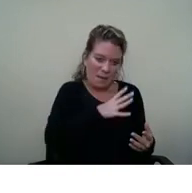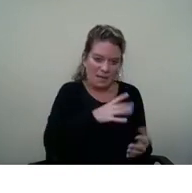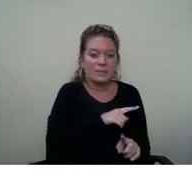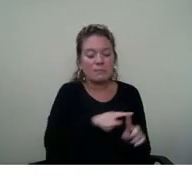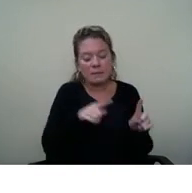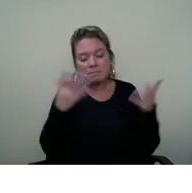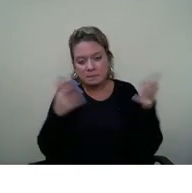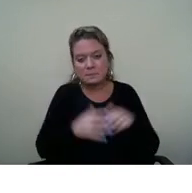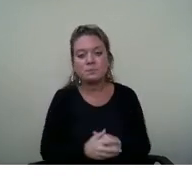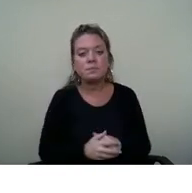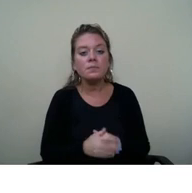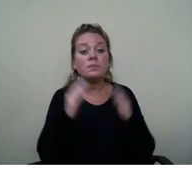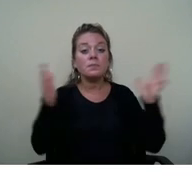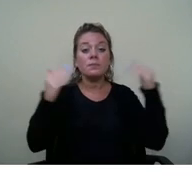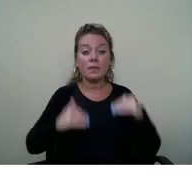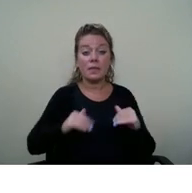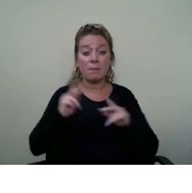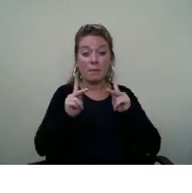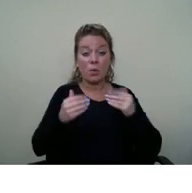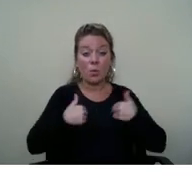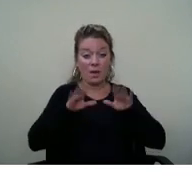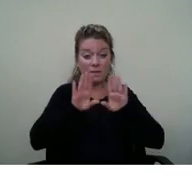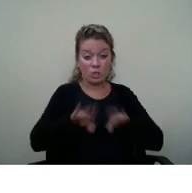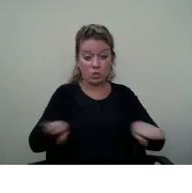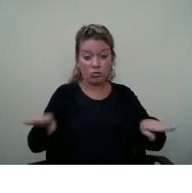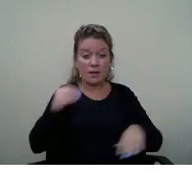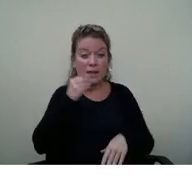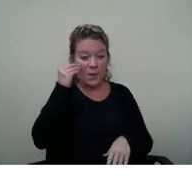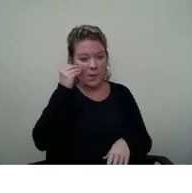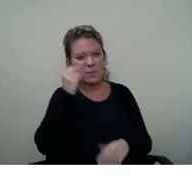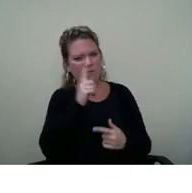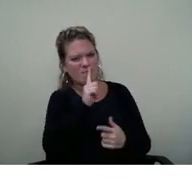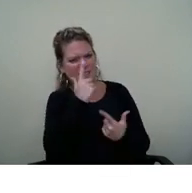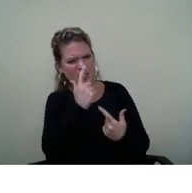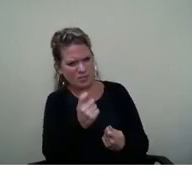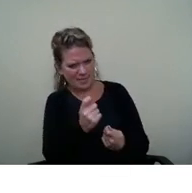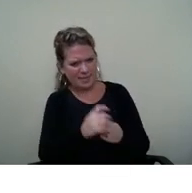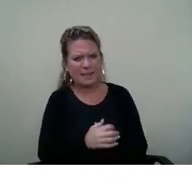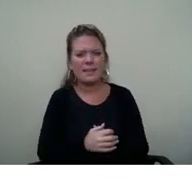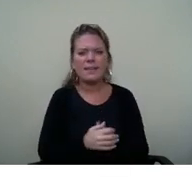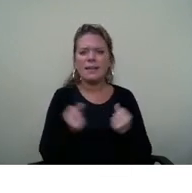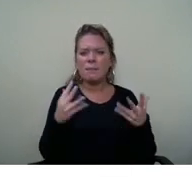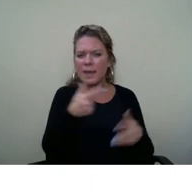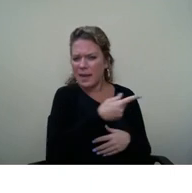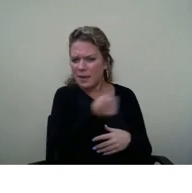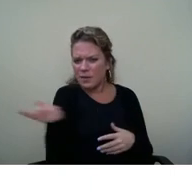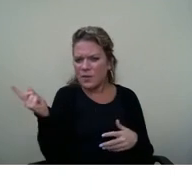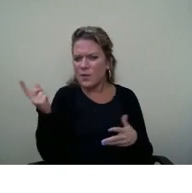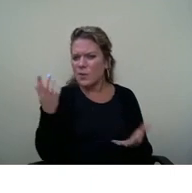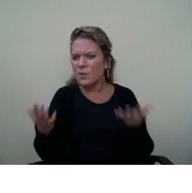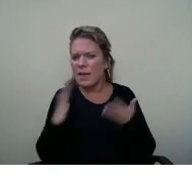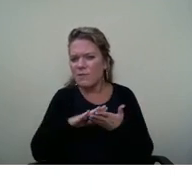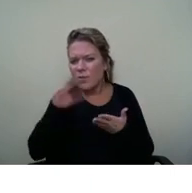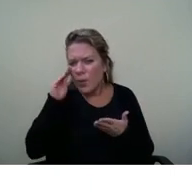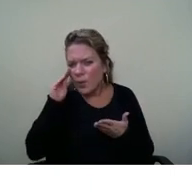bit deeper, people with children at home, this one is really interesting because a lot of you guys might have learned